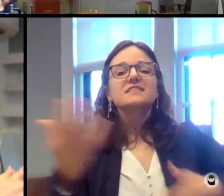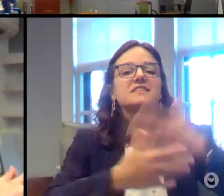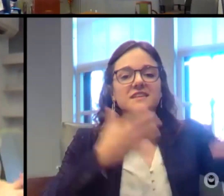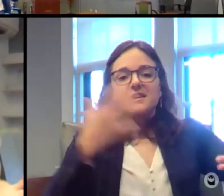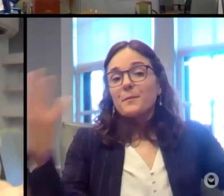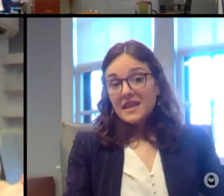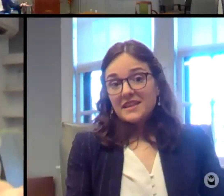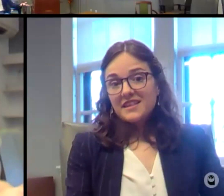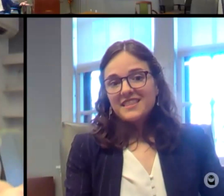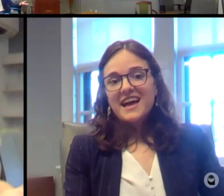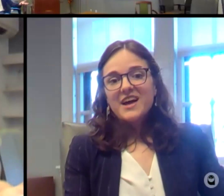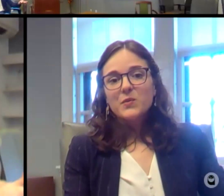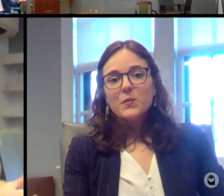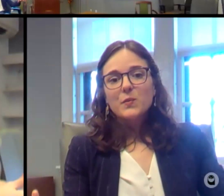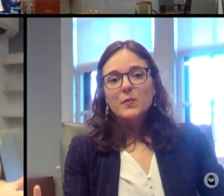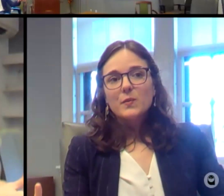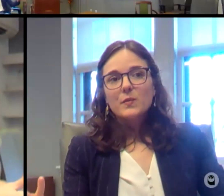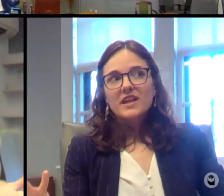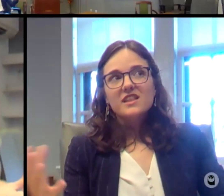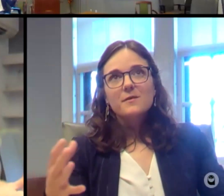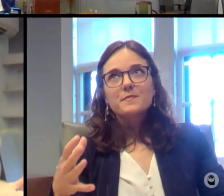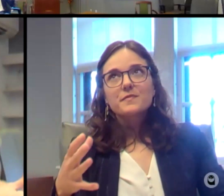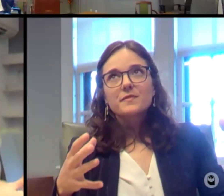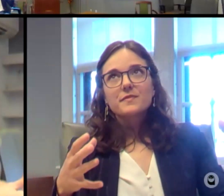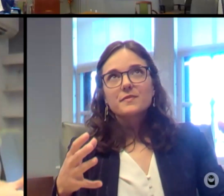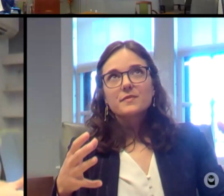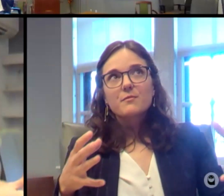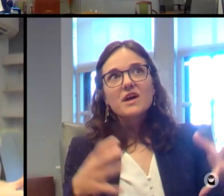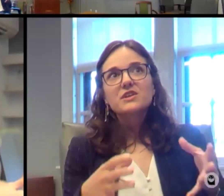that means that it's